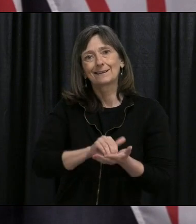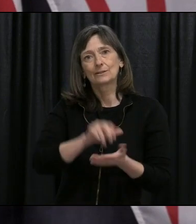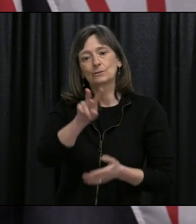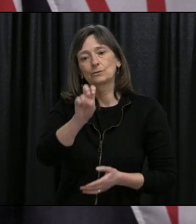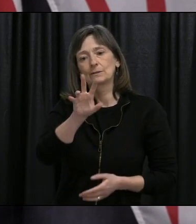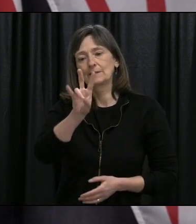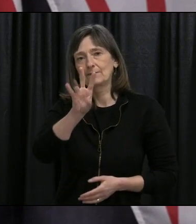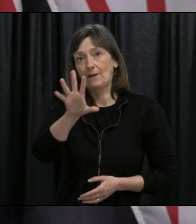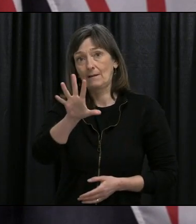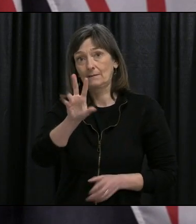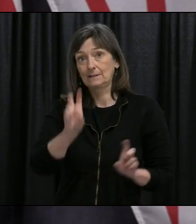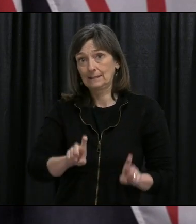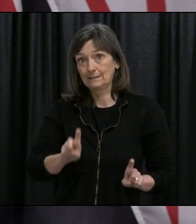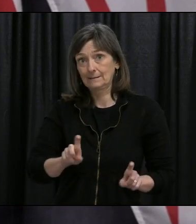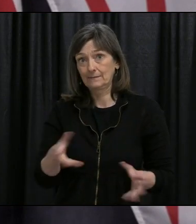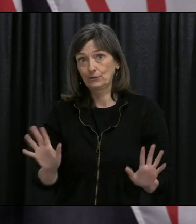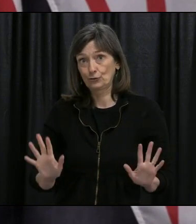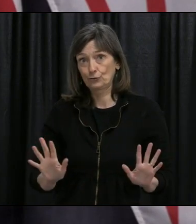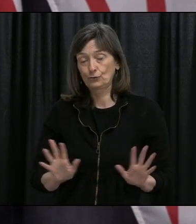10,275 people.